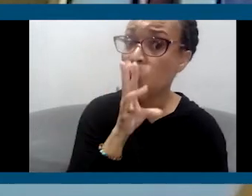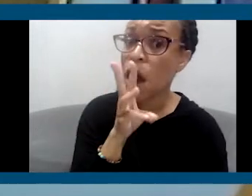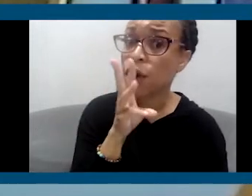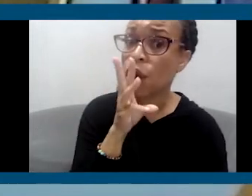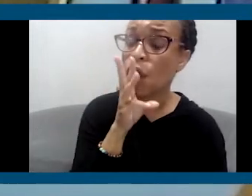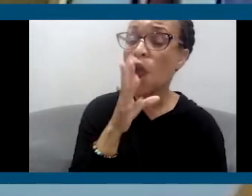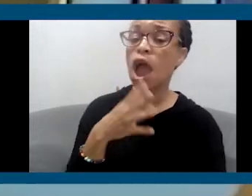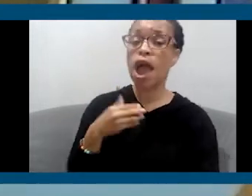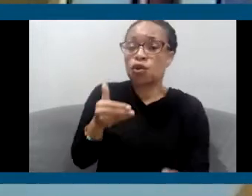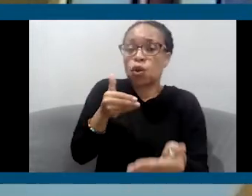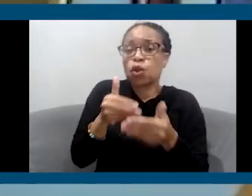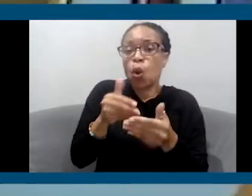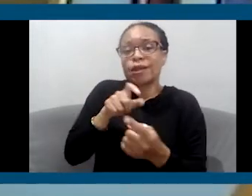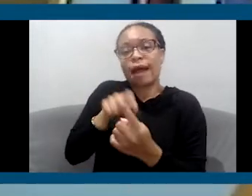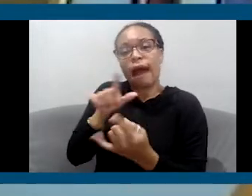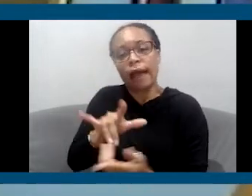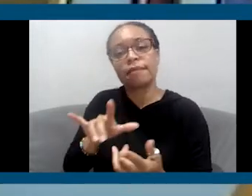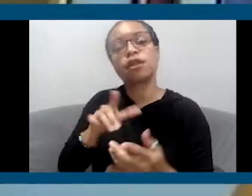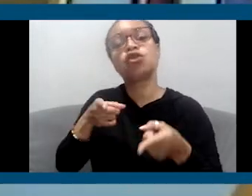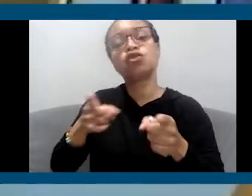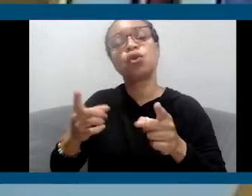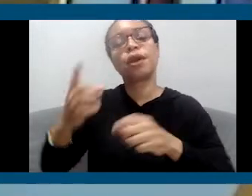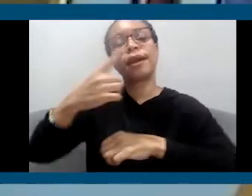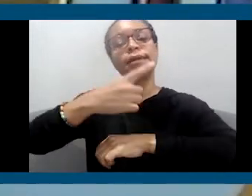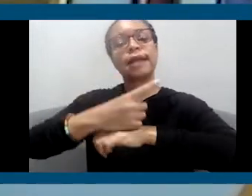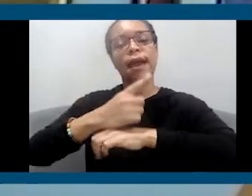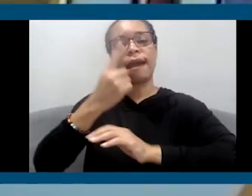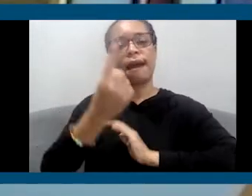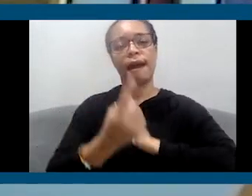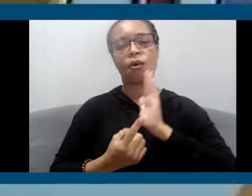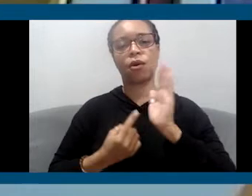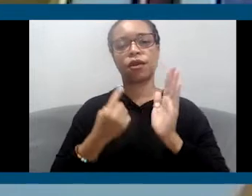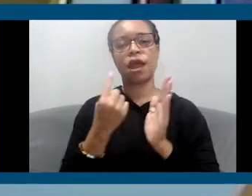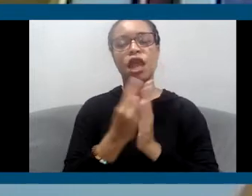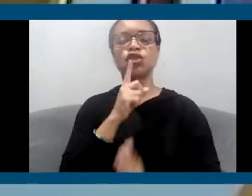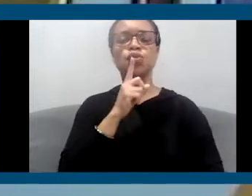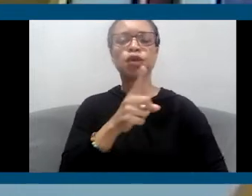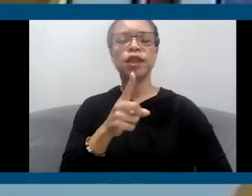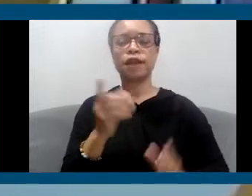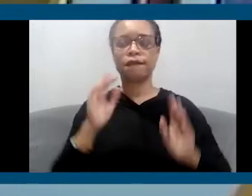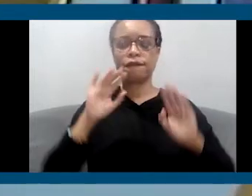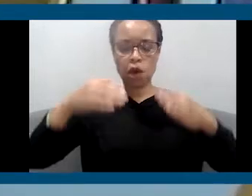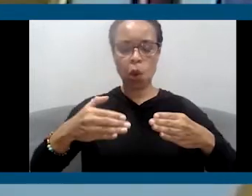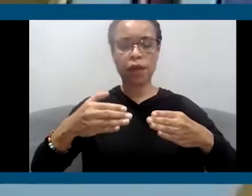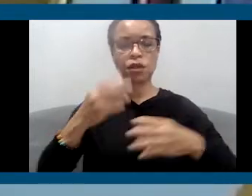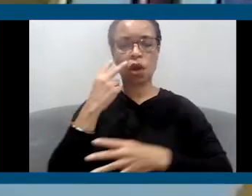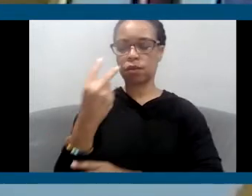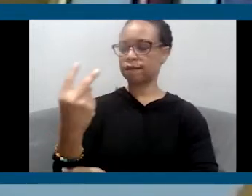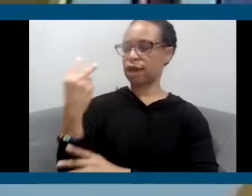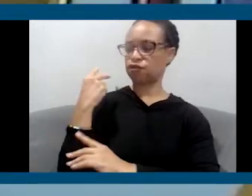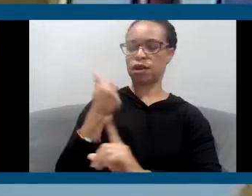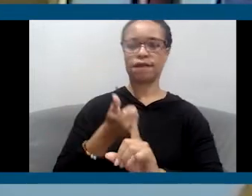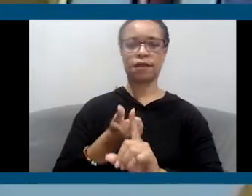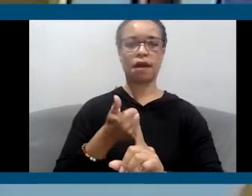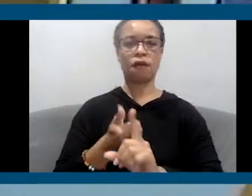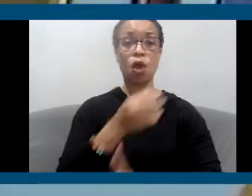intimacy during the daylight hours, and engage in much self-reflection. Ramadan is the month in